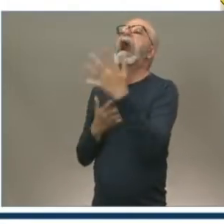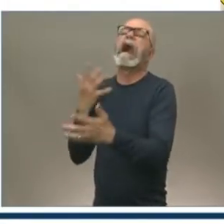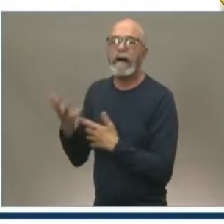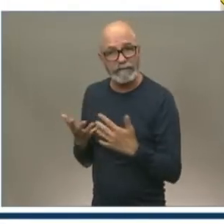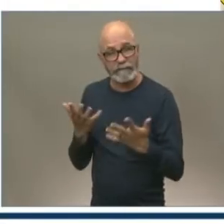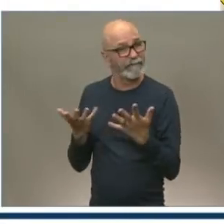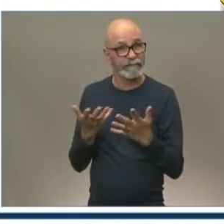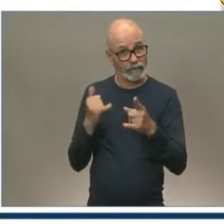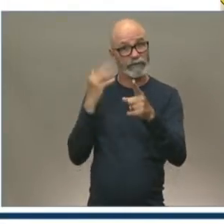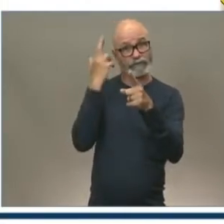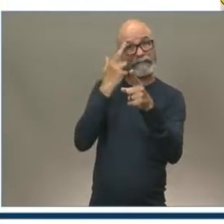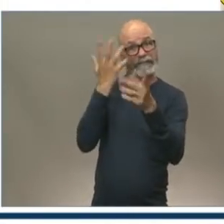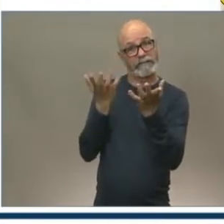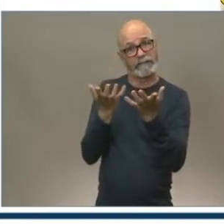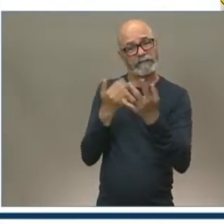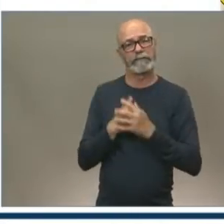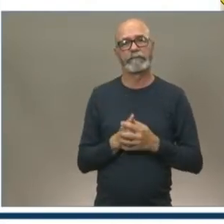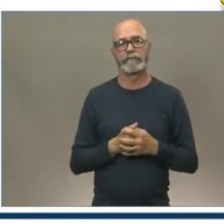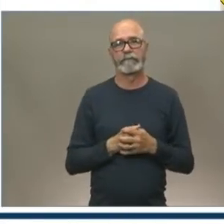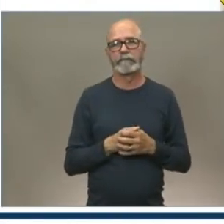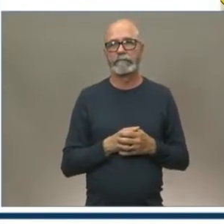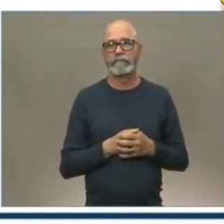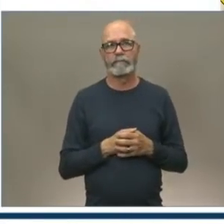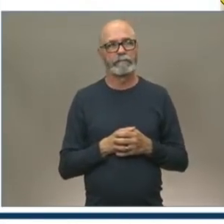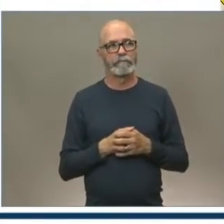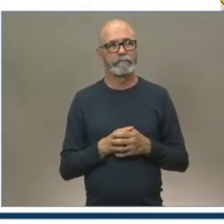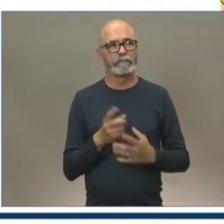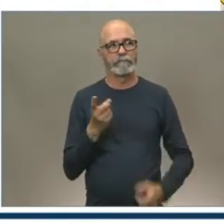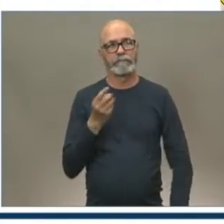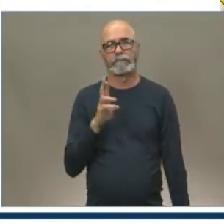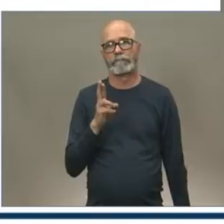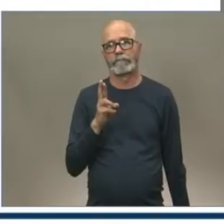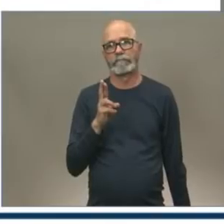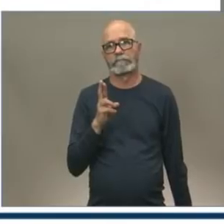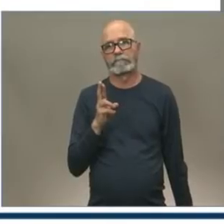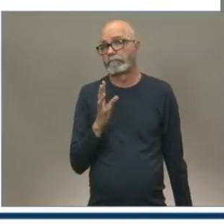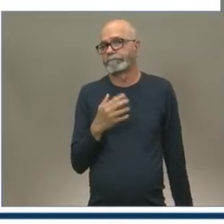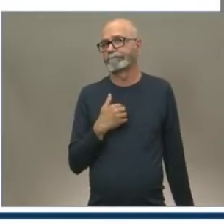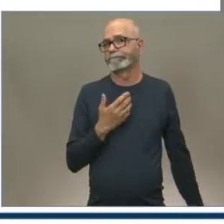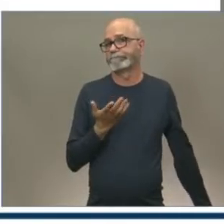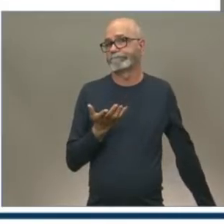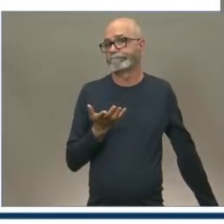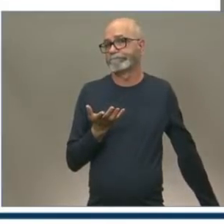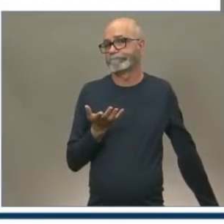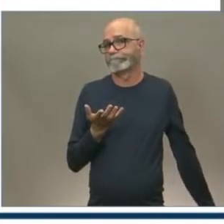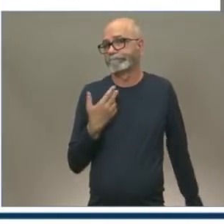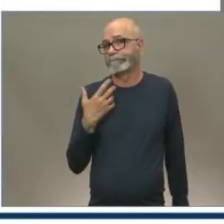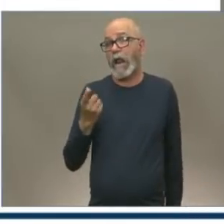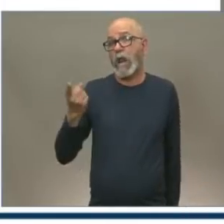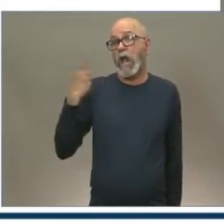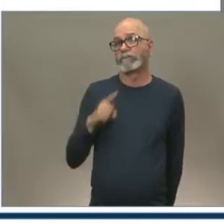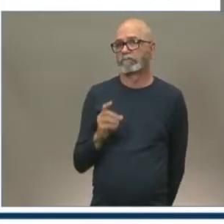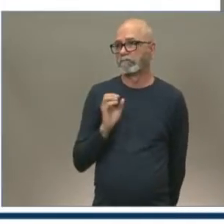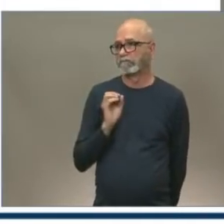many people were traveling here? Well, I don't think we have a comparator because we haven't had this. This time last year, the border